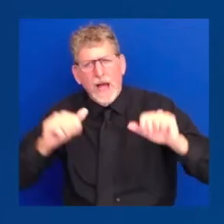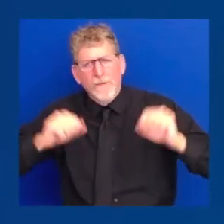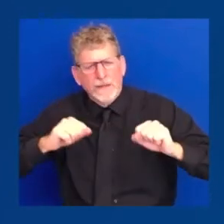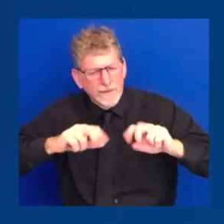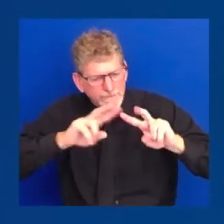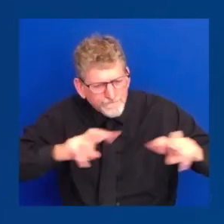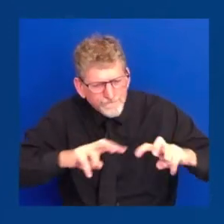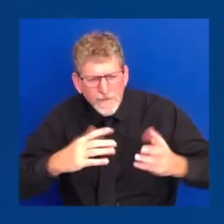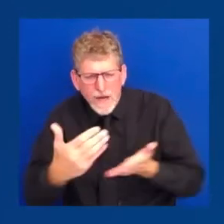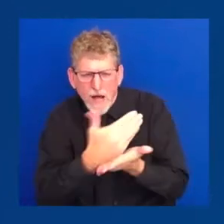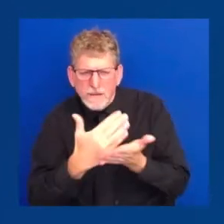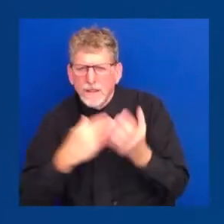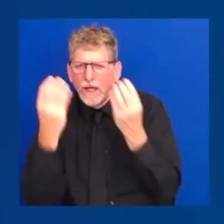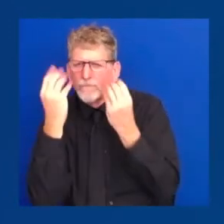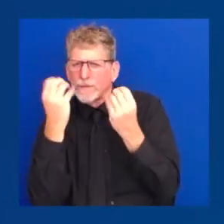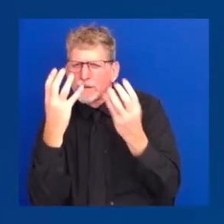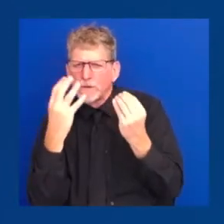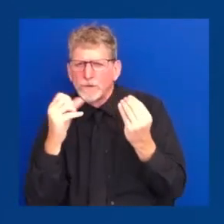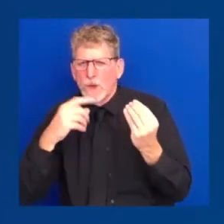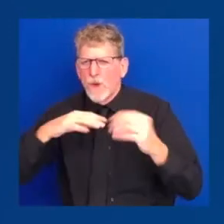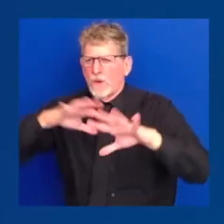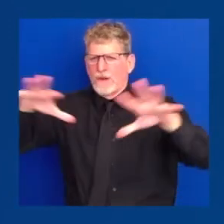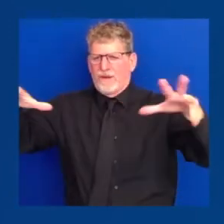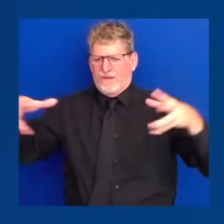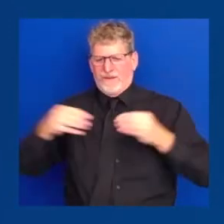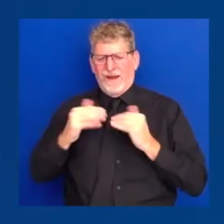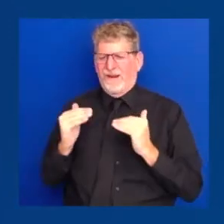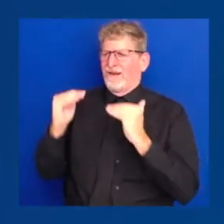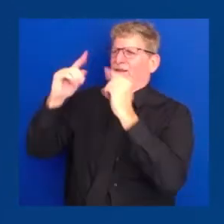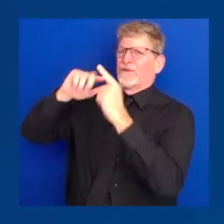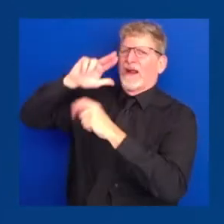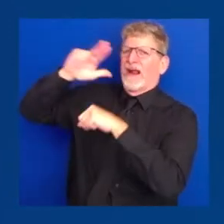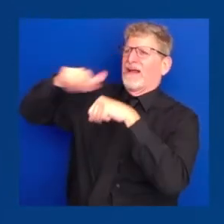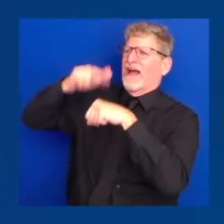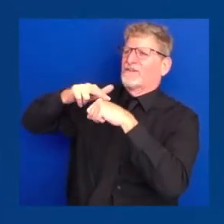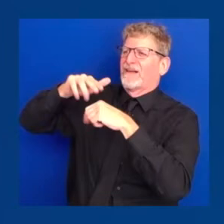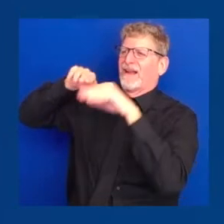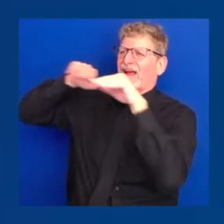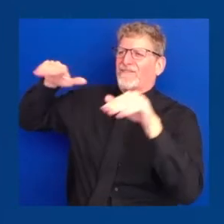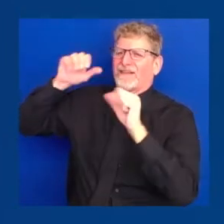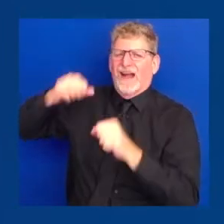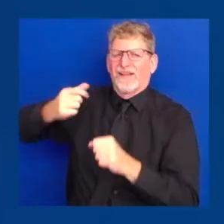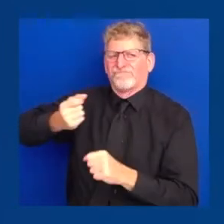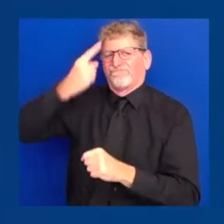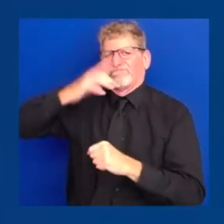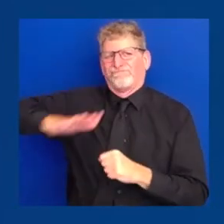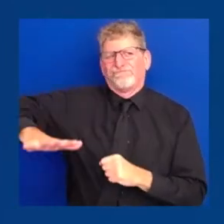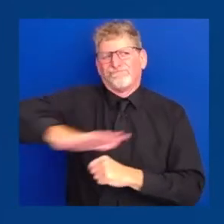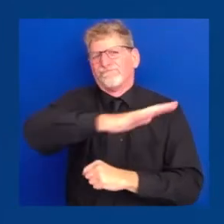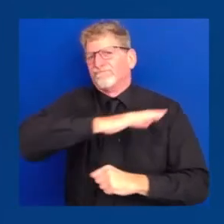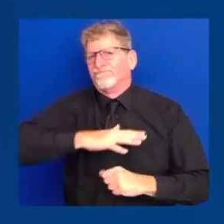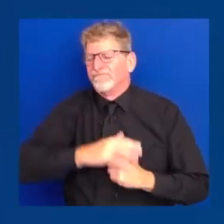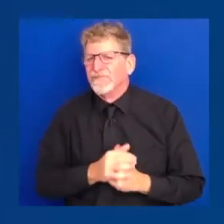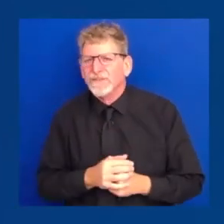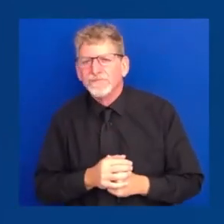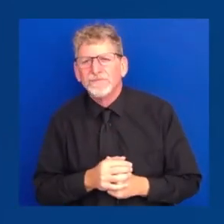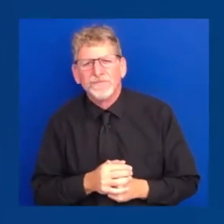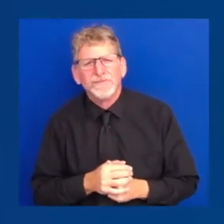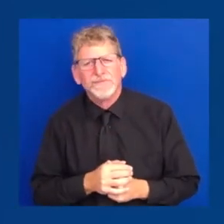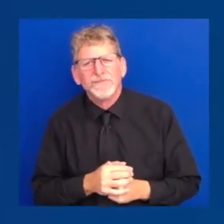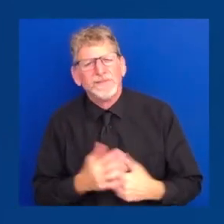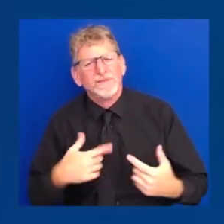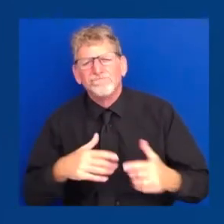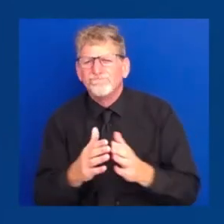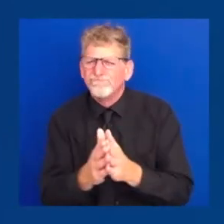continue to build and strengthen our global collaborations and communication networks to better understand and respond to COVID-19 variants as